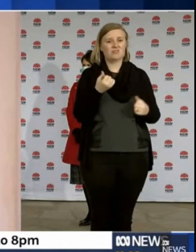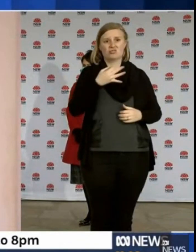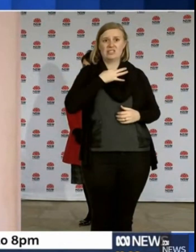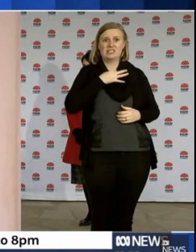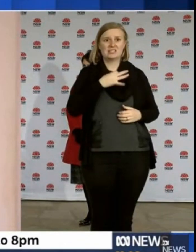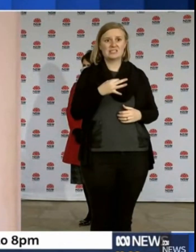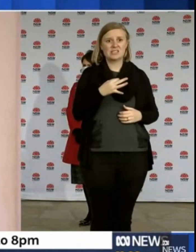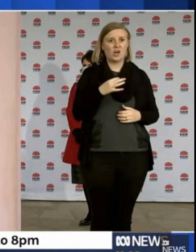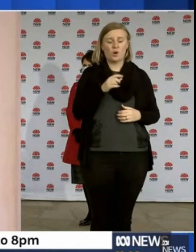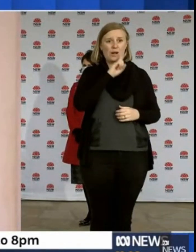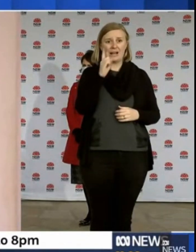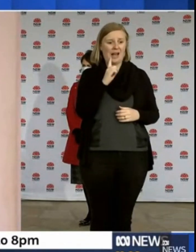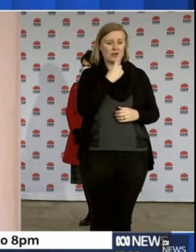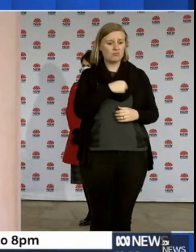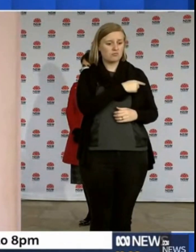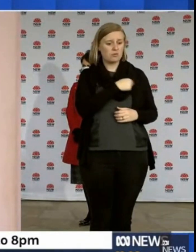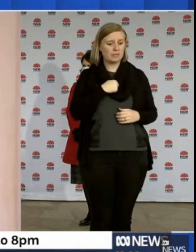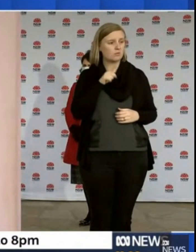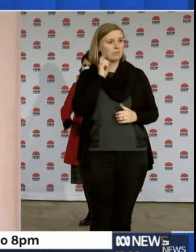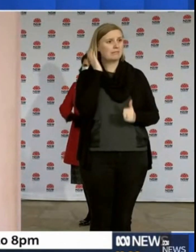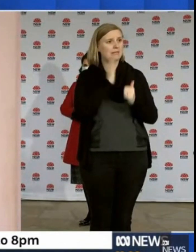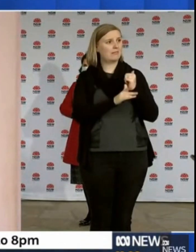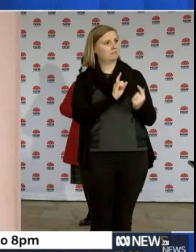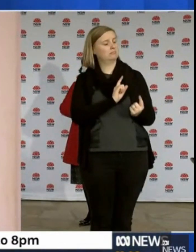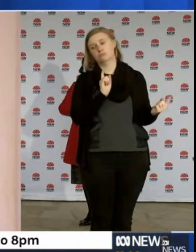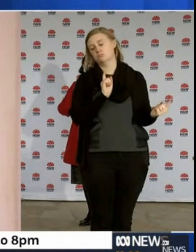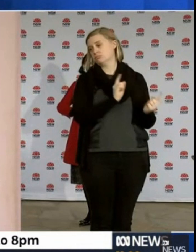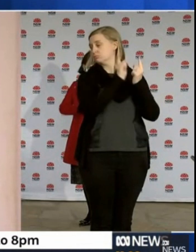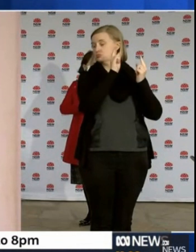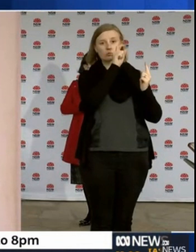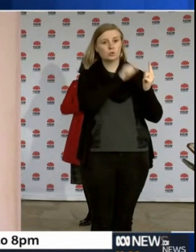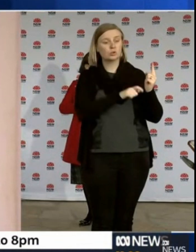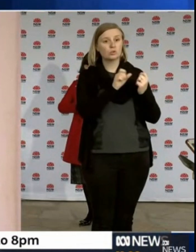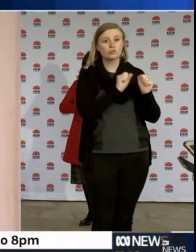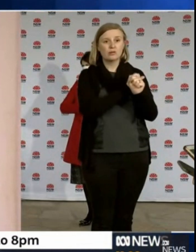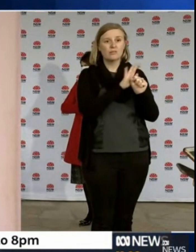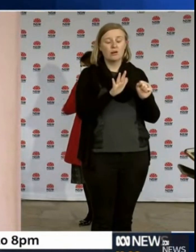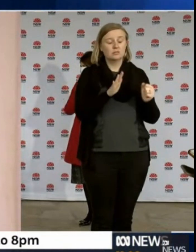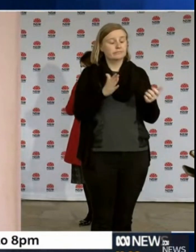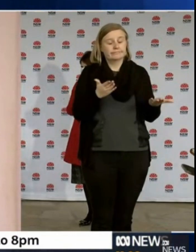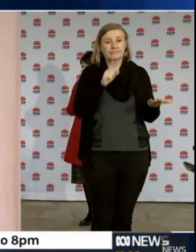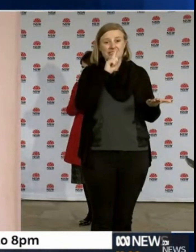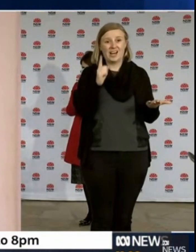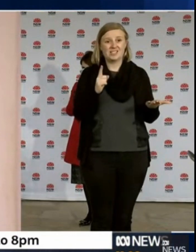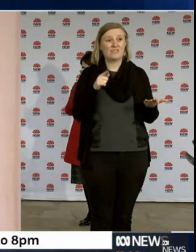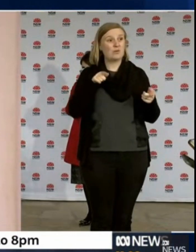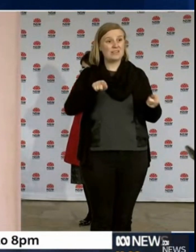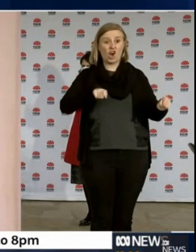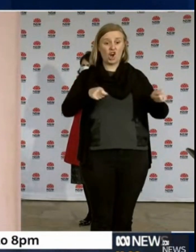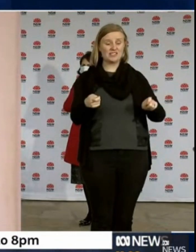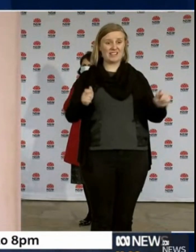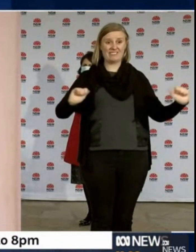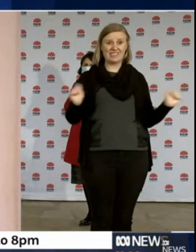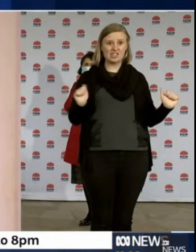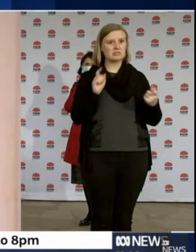risks, and we can never guarantee at any one point in time that you're never going to come in contact with someone with COVID, even when we get through this